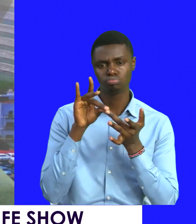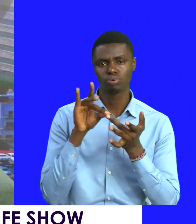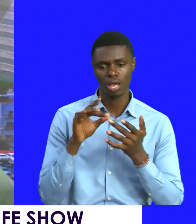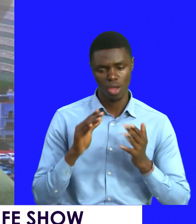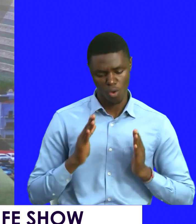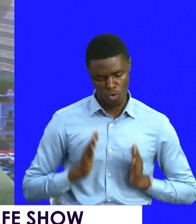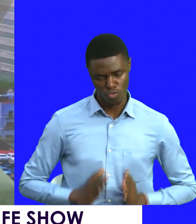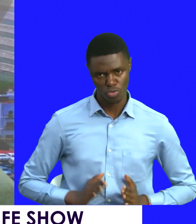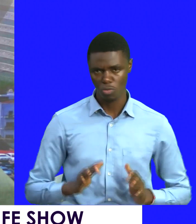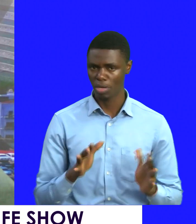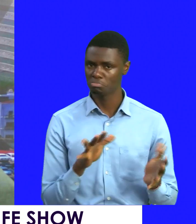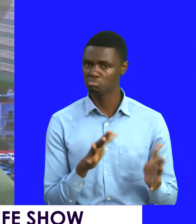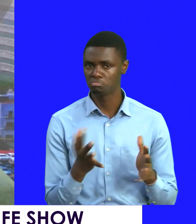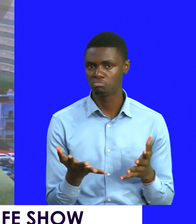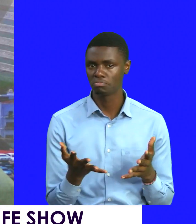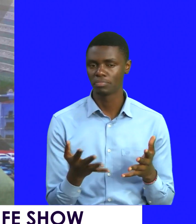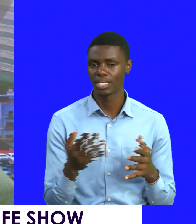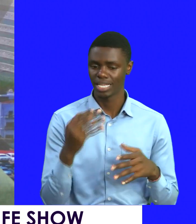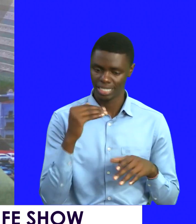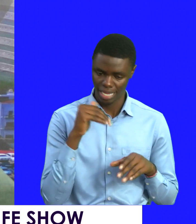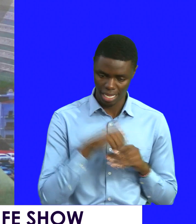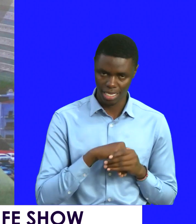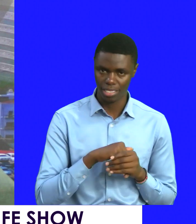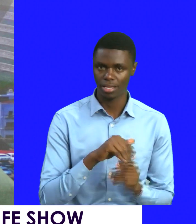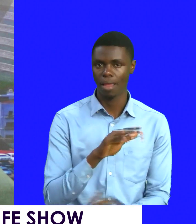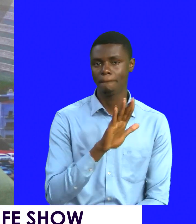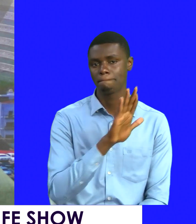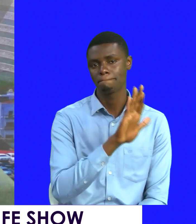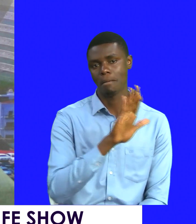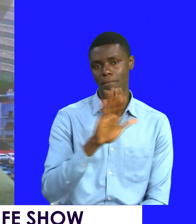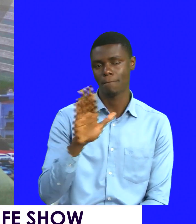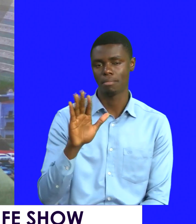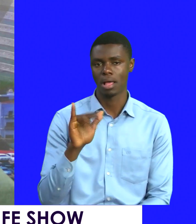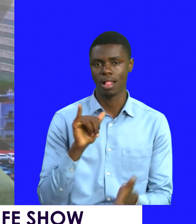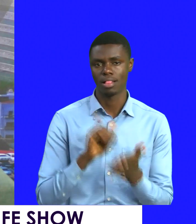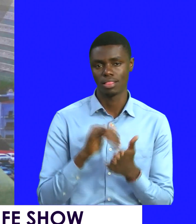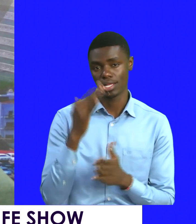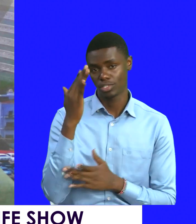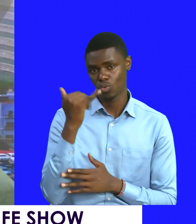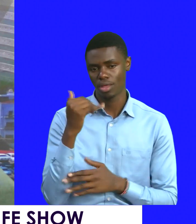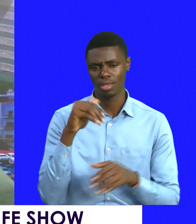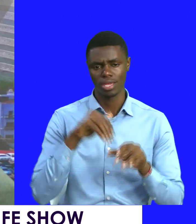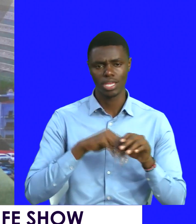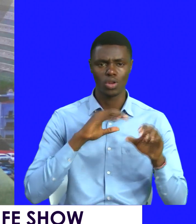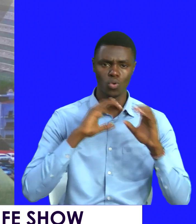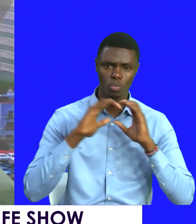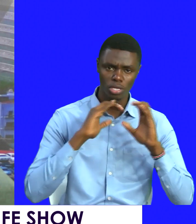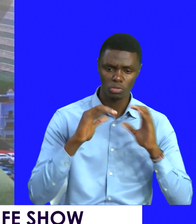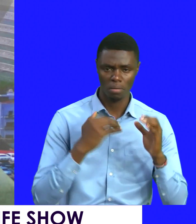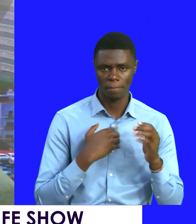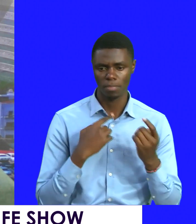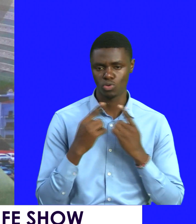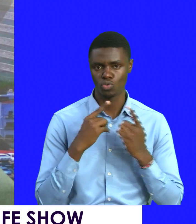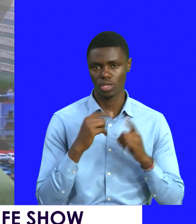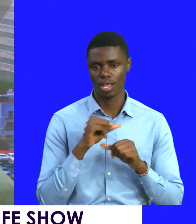human being is in him. And that is why in your communication, as I'm talking